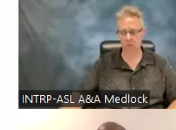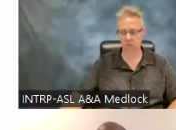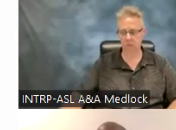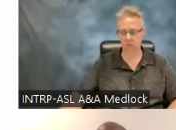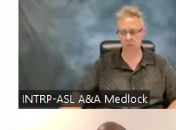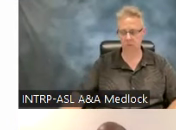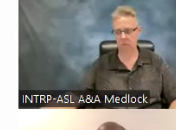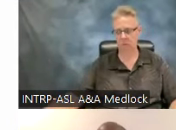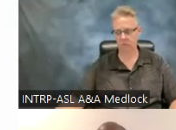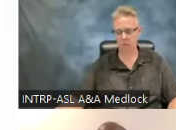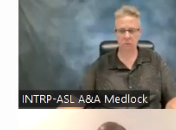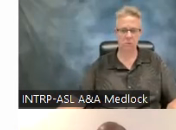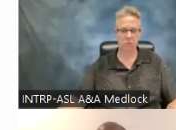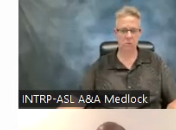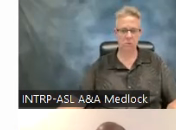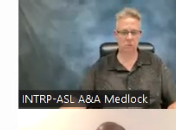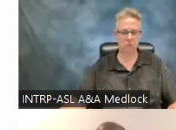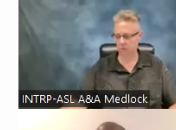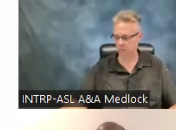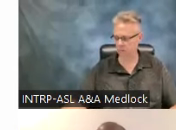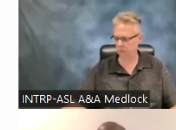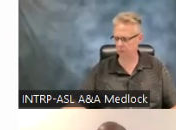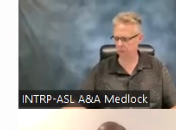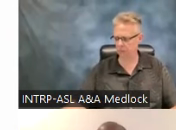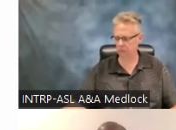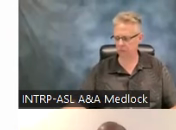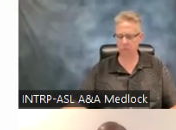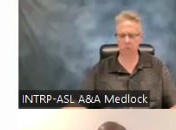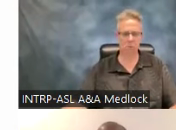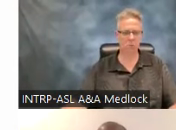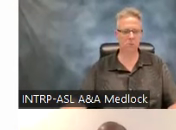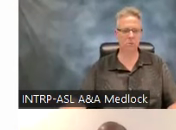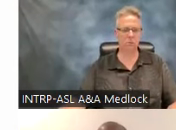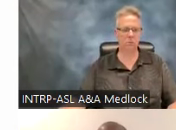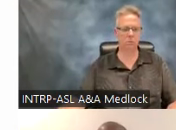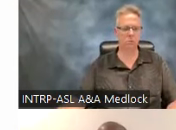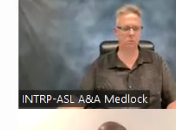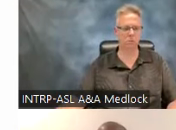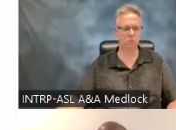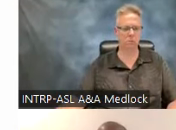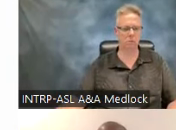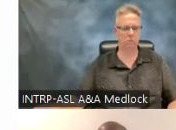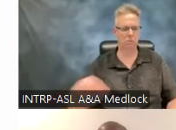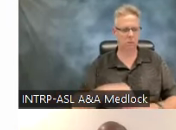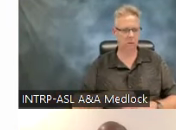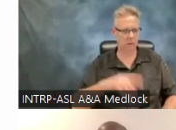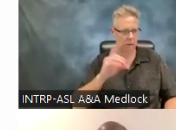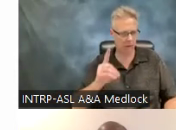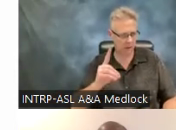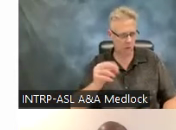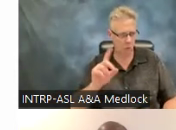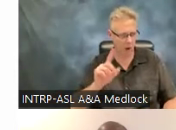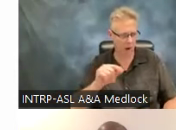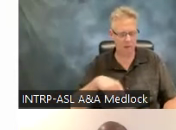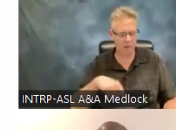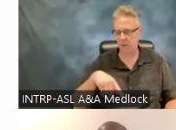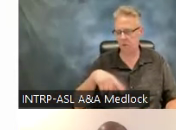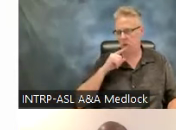In the top, wait, in D, is that what you're saying, or here? Either,